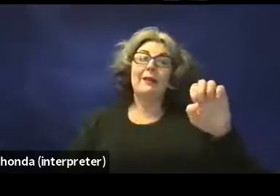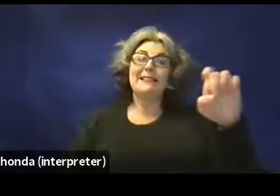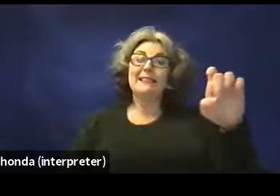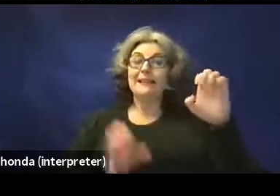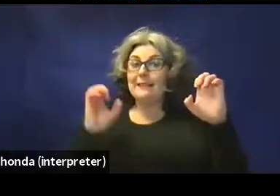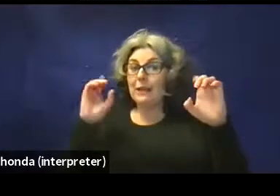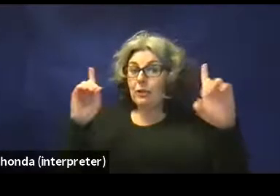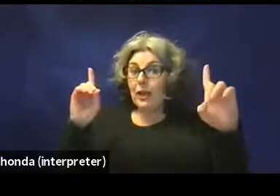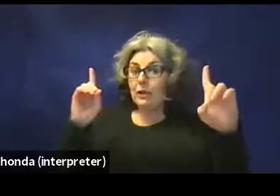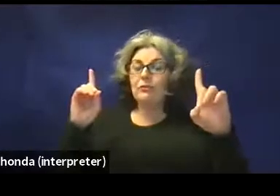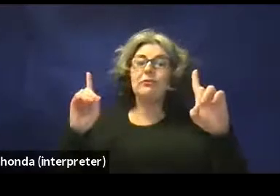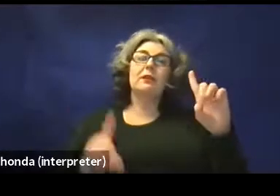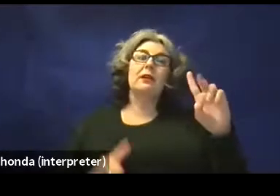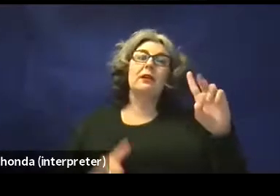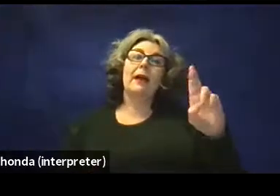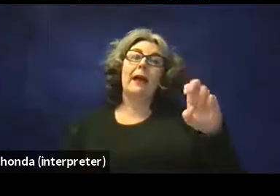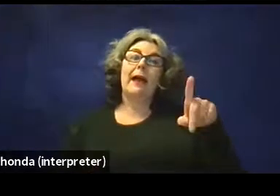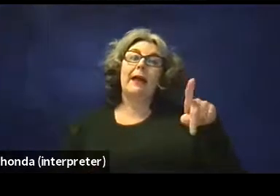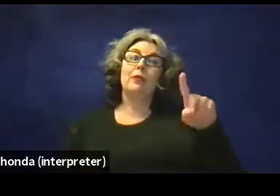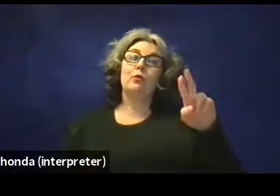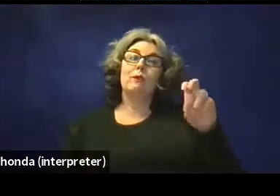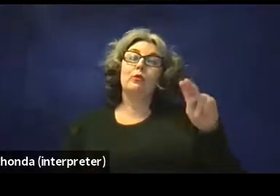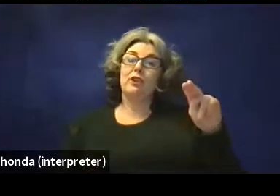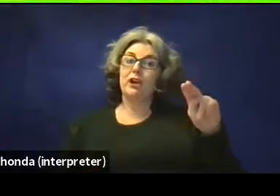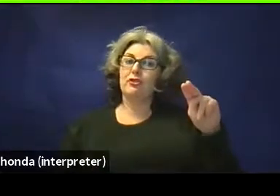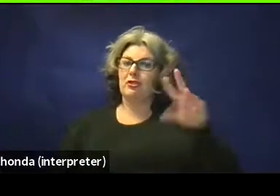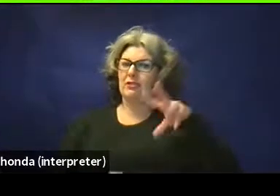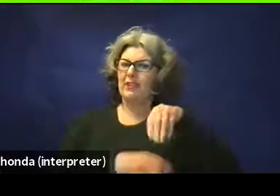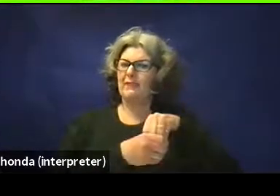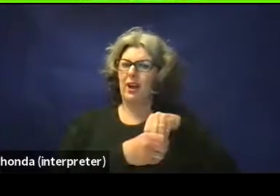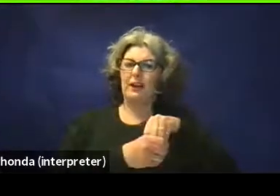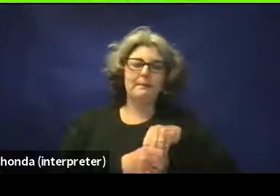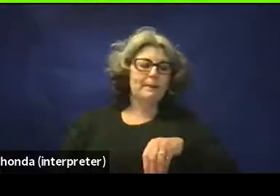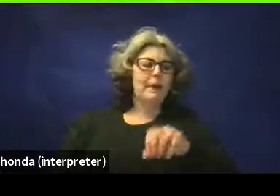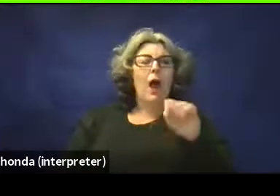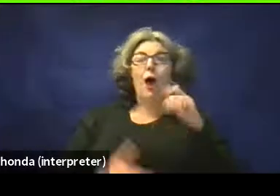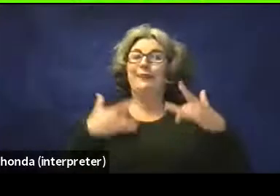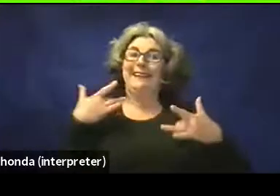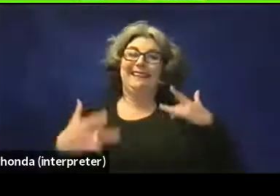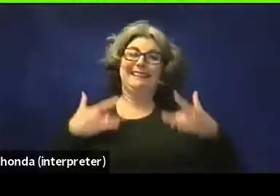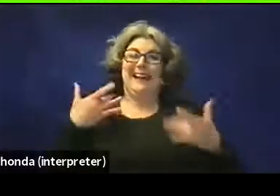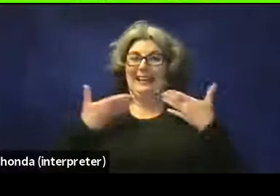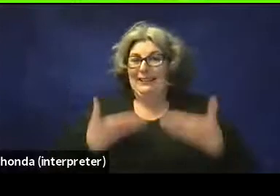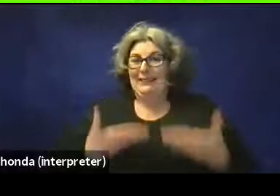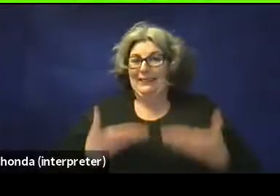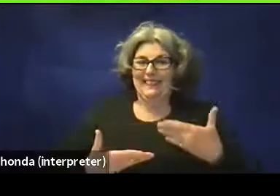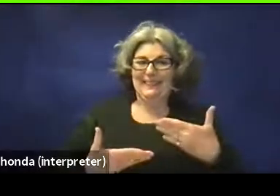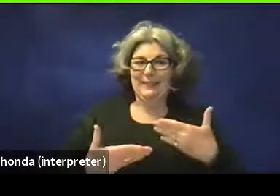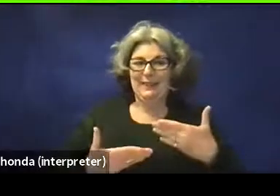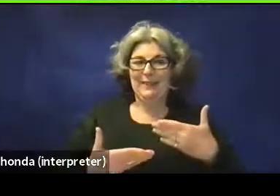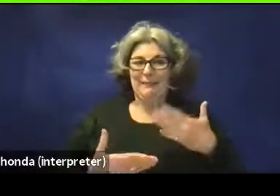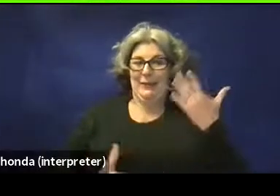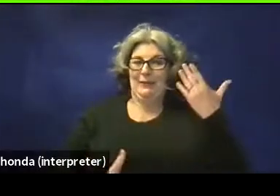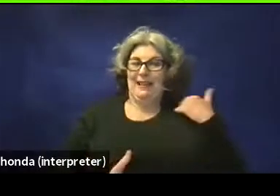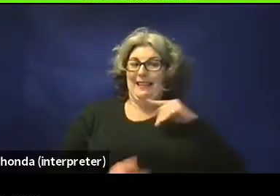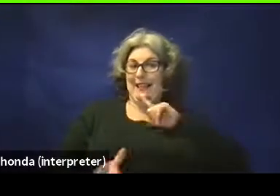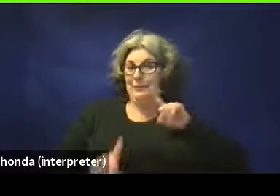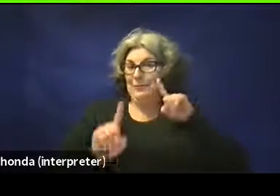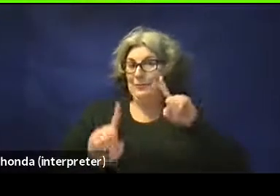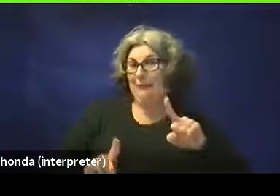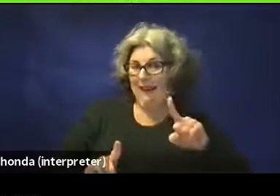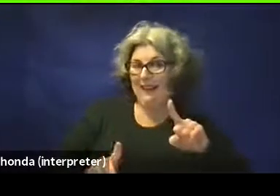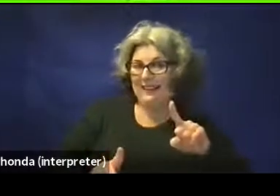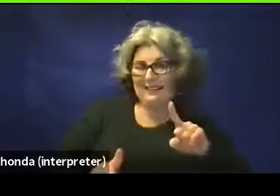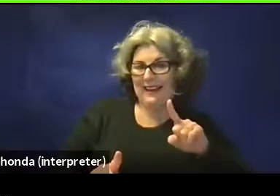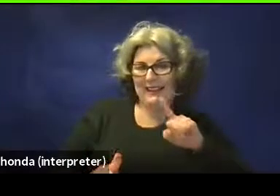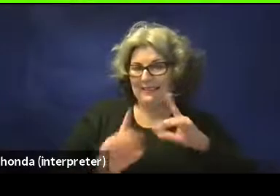reproduction factors into these issues? Yeah, this question excited me because there was a part of my last response that I didn't